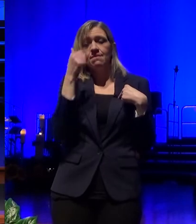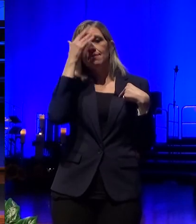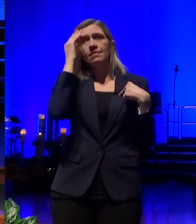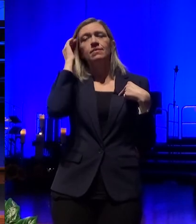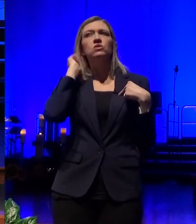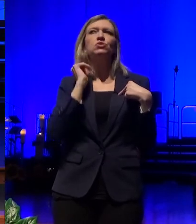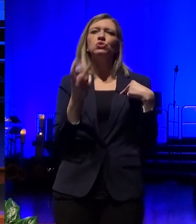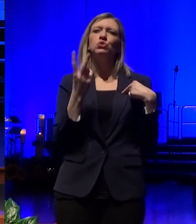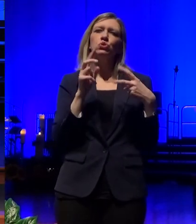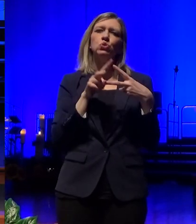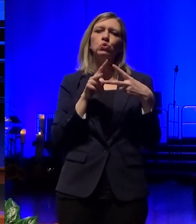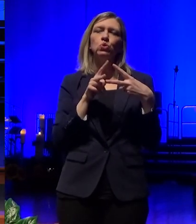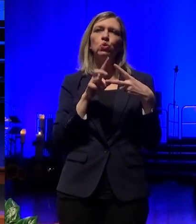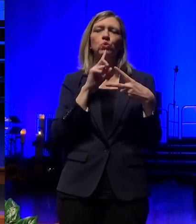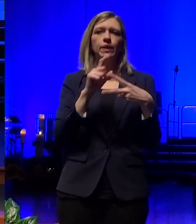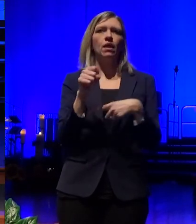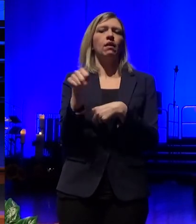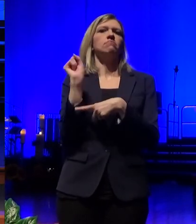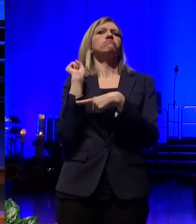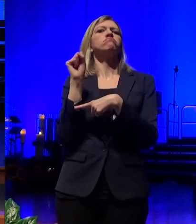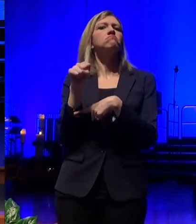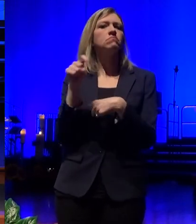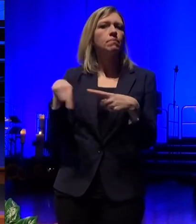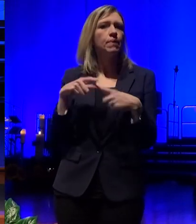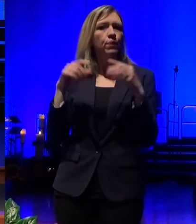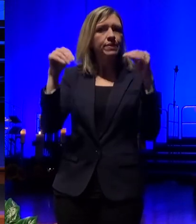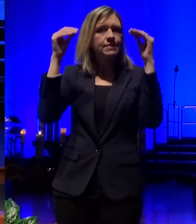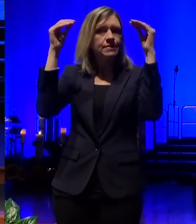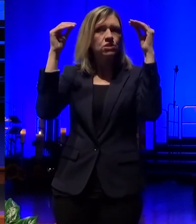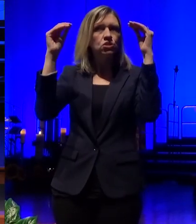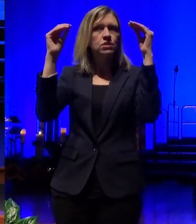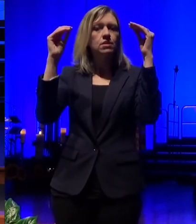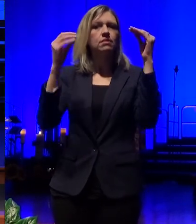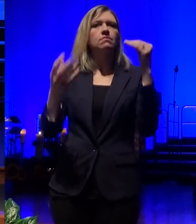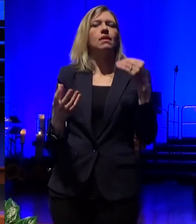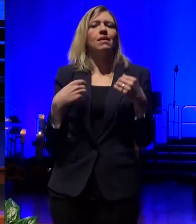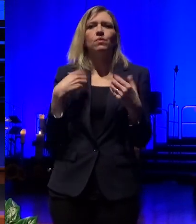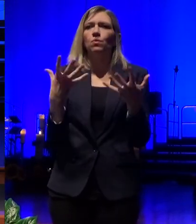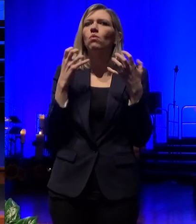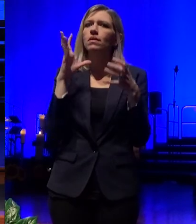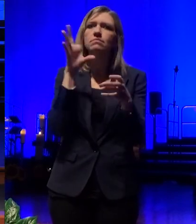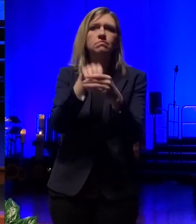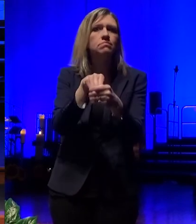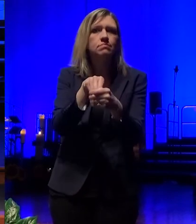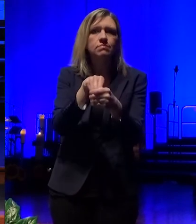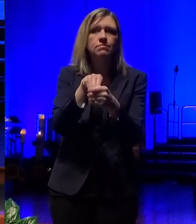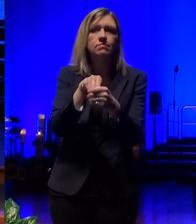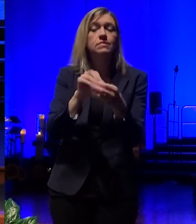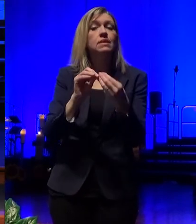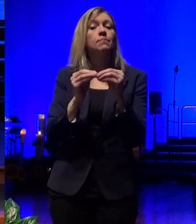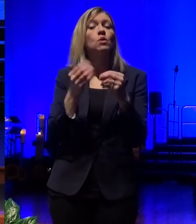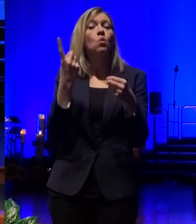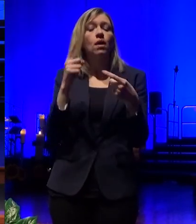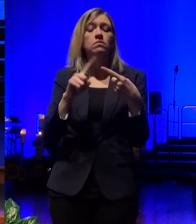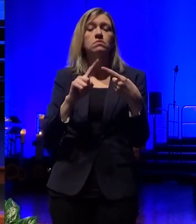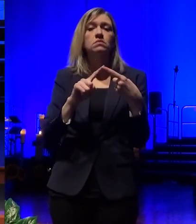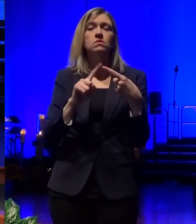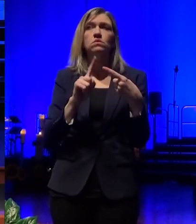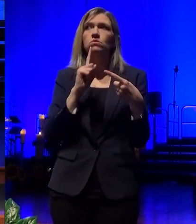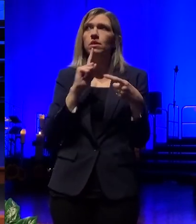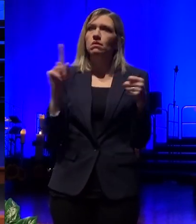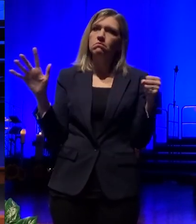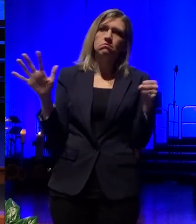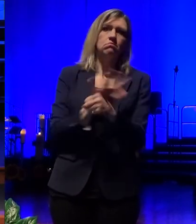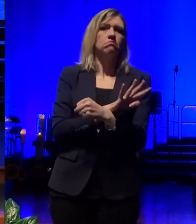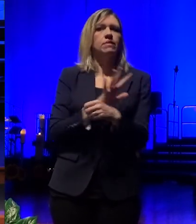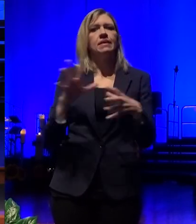that really struck me about this teaching that made it that I wanted to participate. Number one, there was an